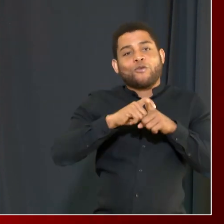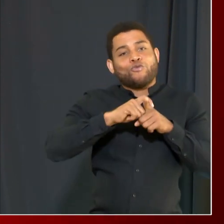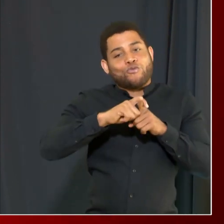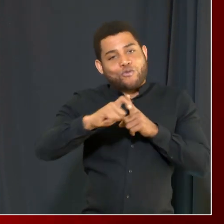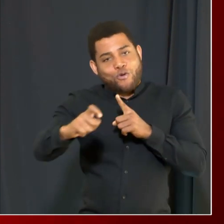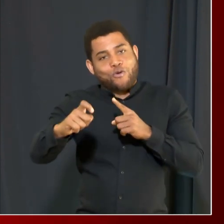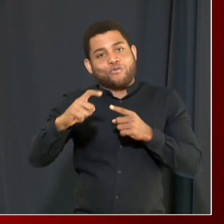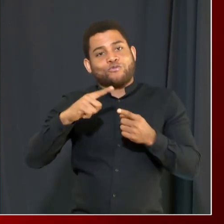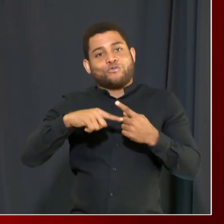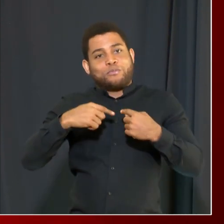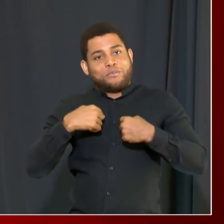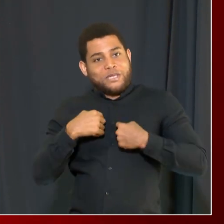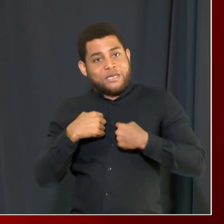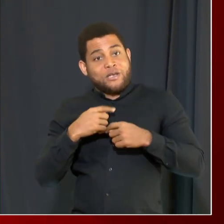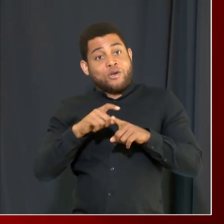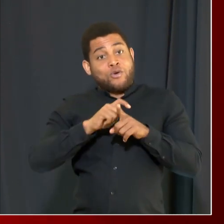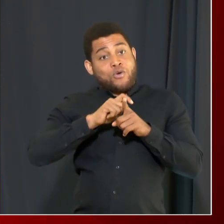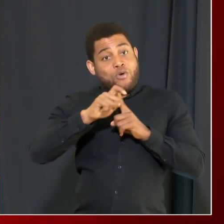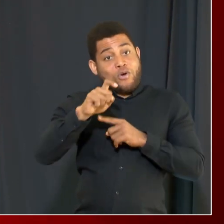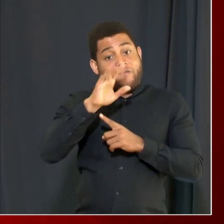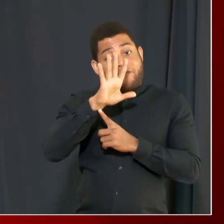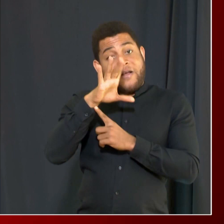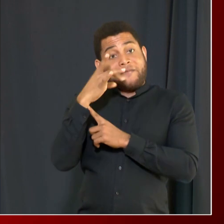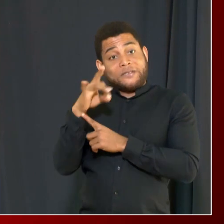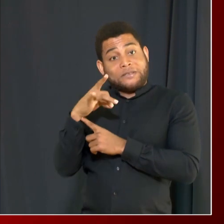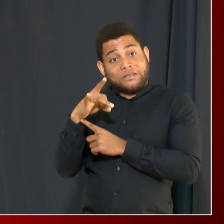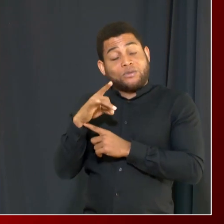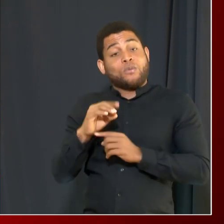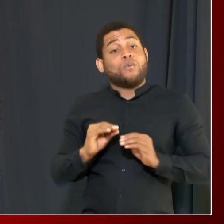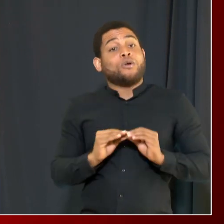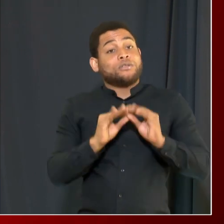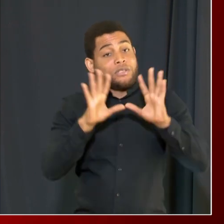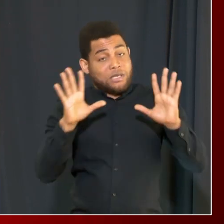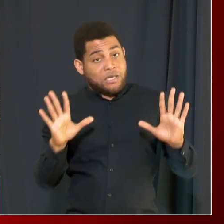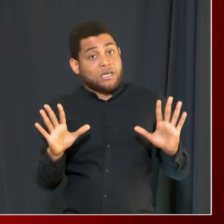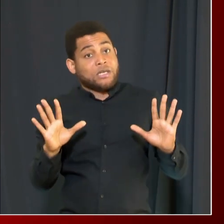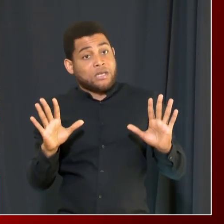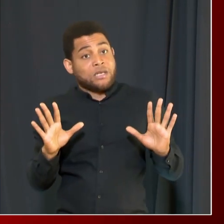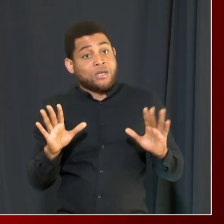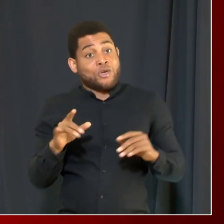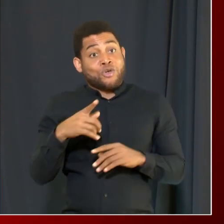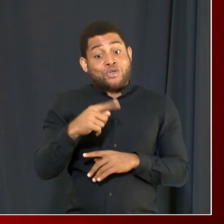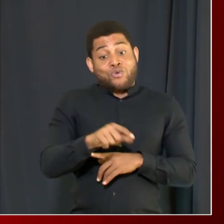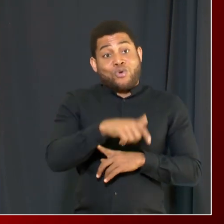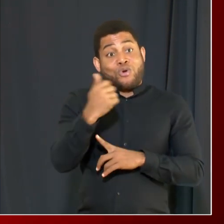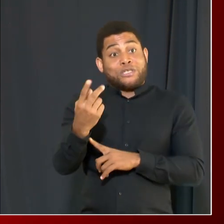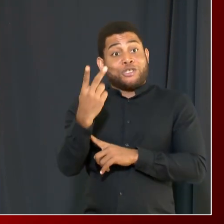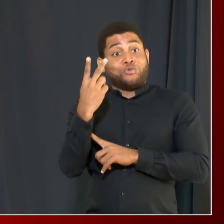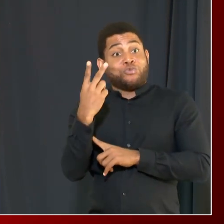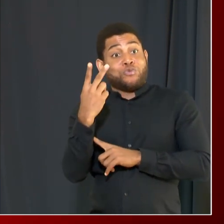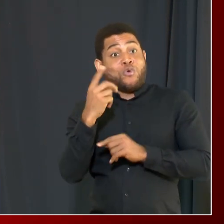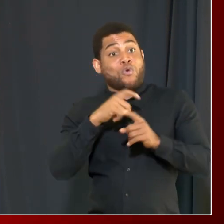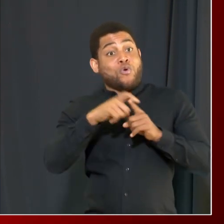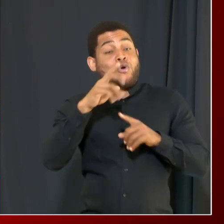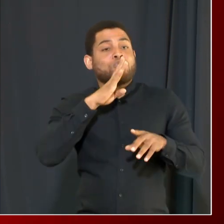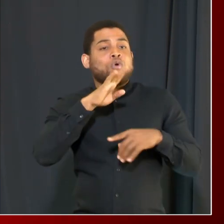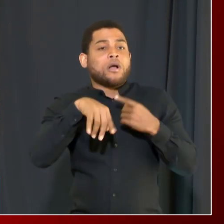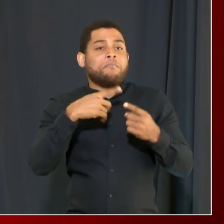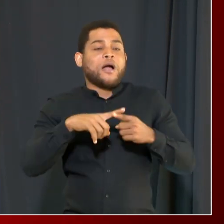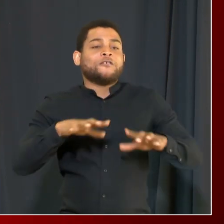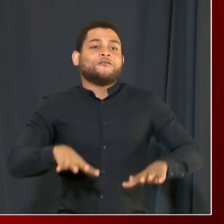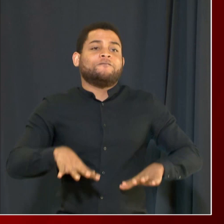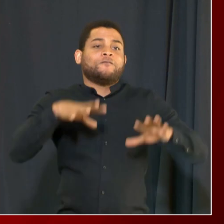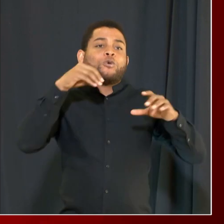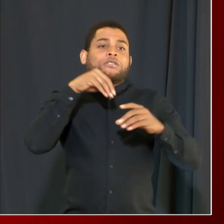say to me, the call at 5:18 was clear. The other two calls talked about flooding inside the